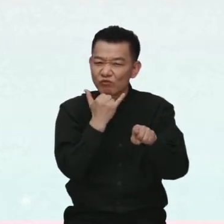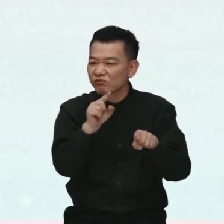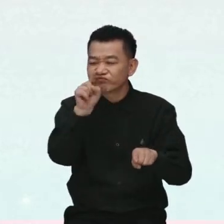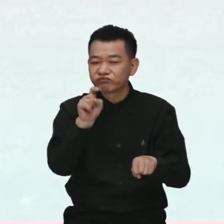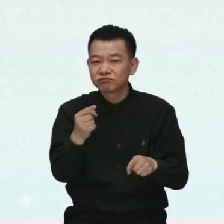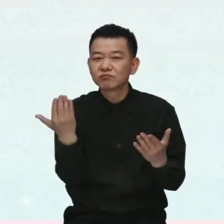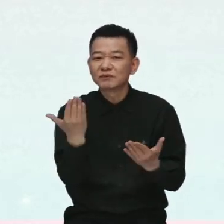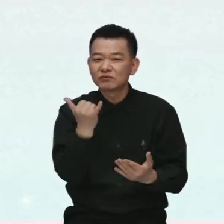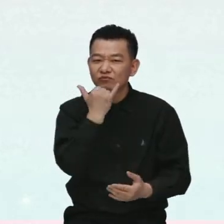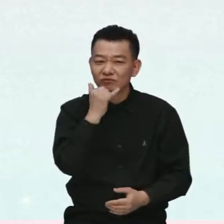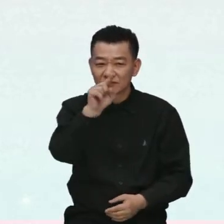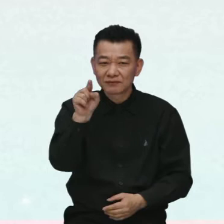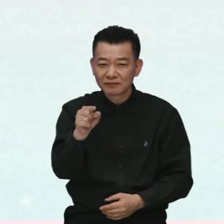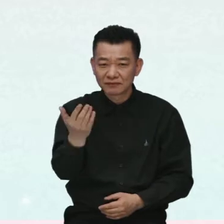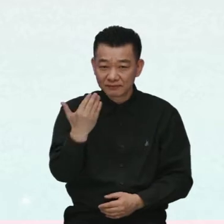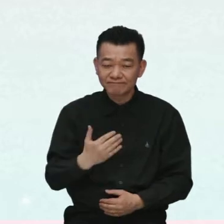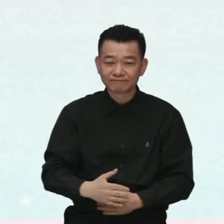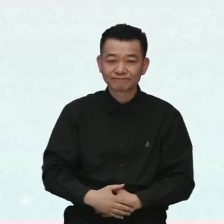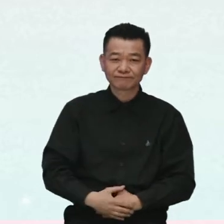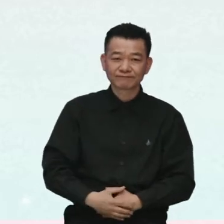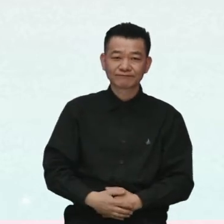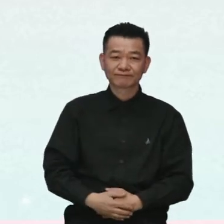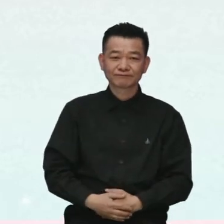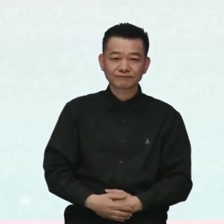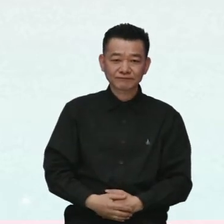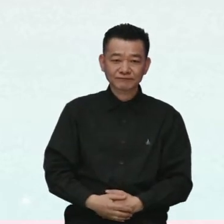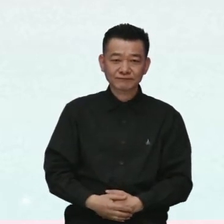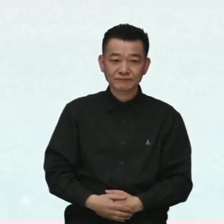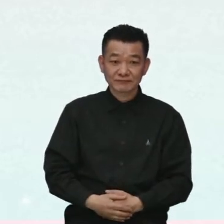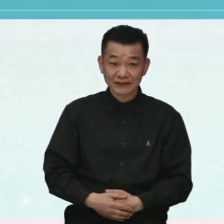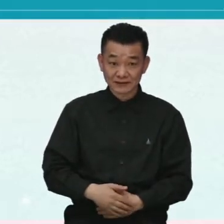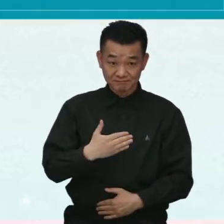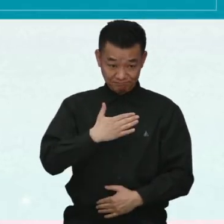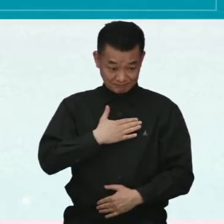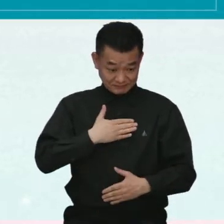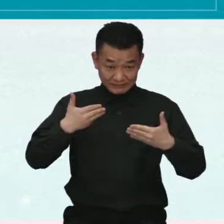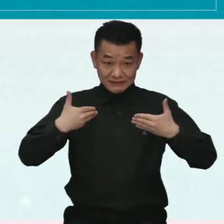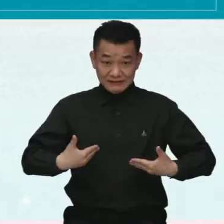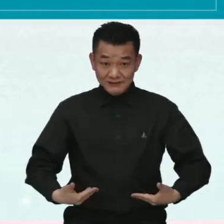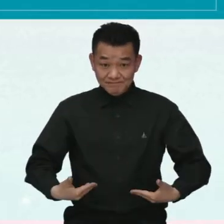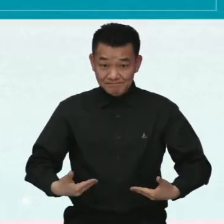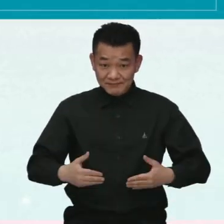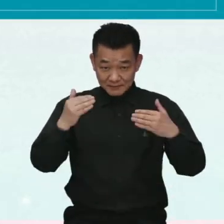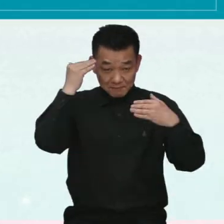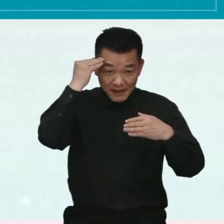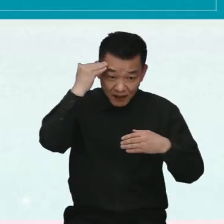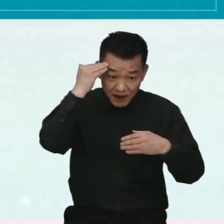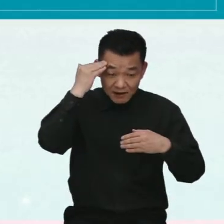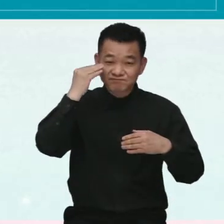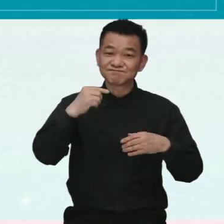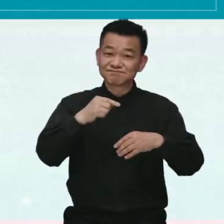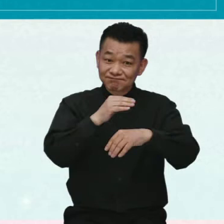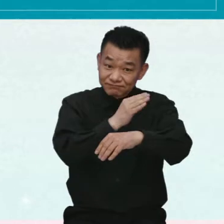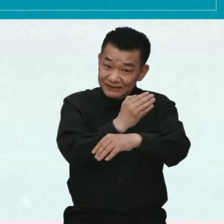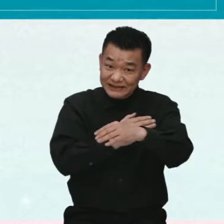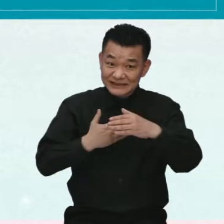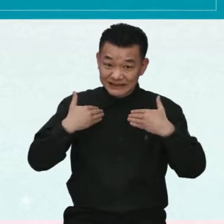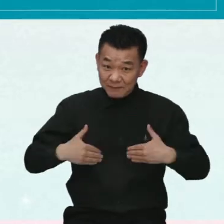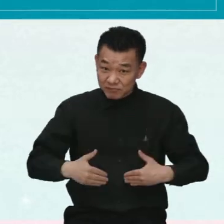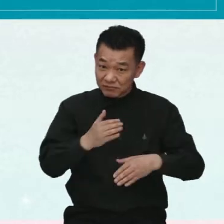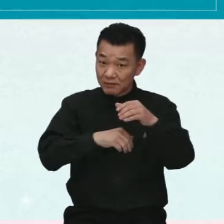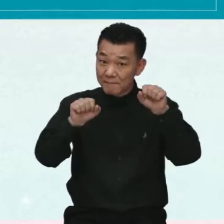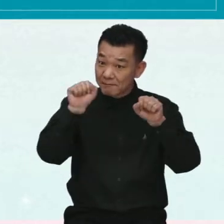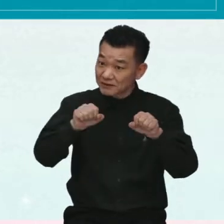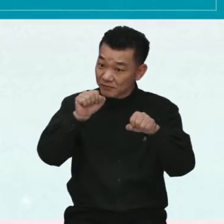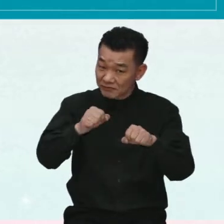to respect for his or her physical and mental integrity? A. Their physical and mental abilities and states must